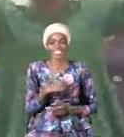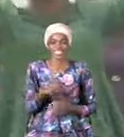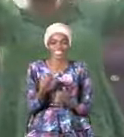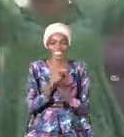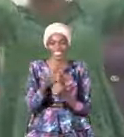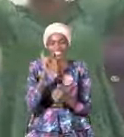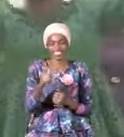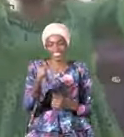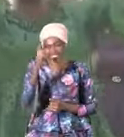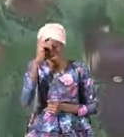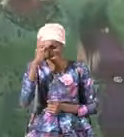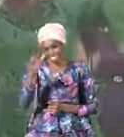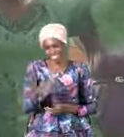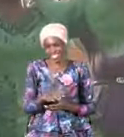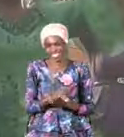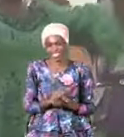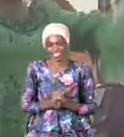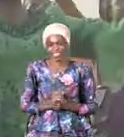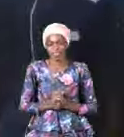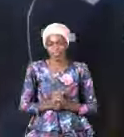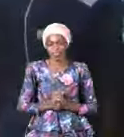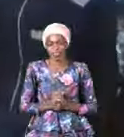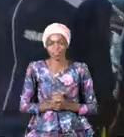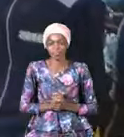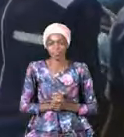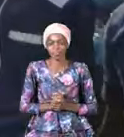No. Let me amplify it for you. Daddy,